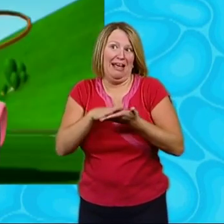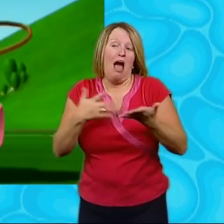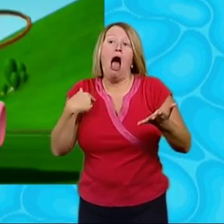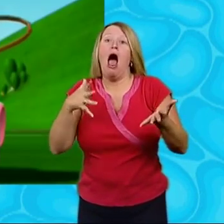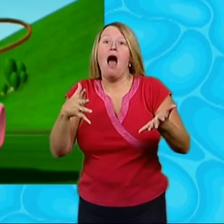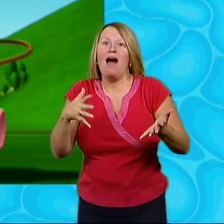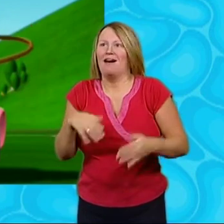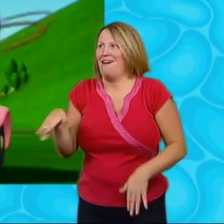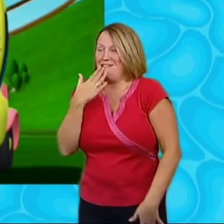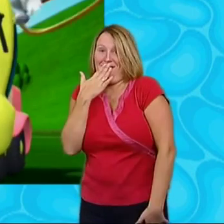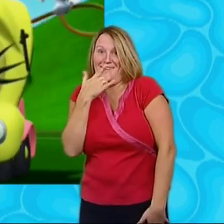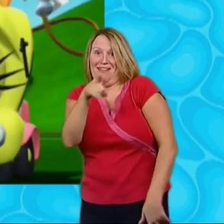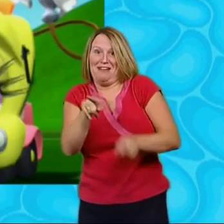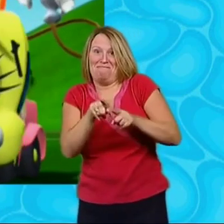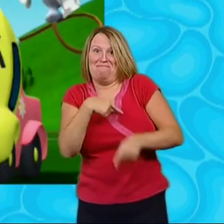I didn't mean what I...